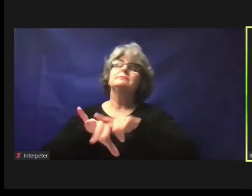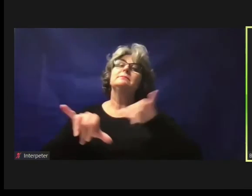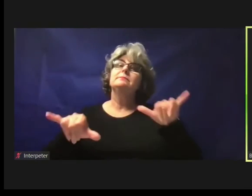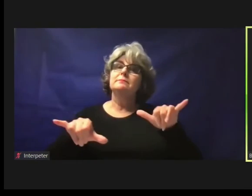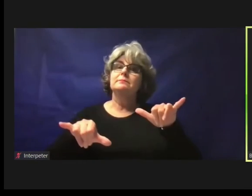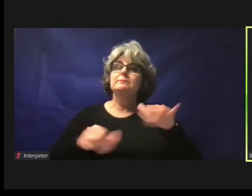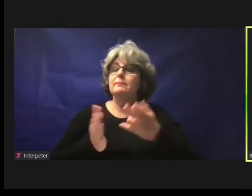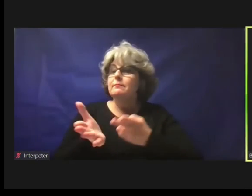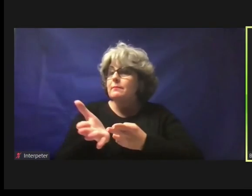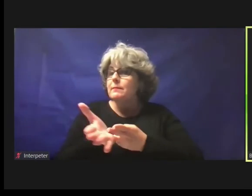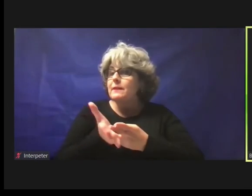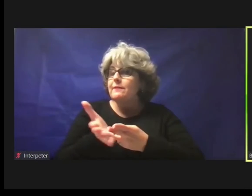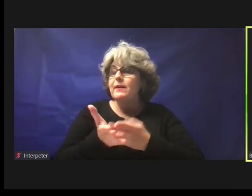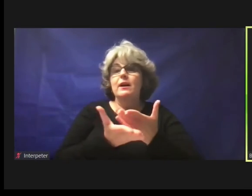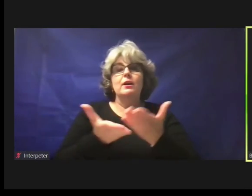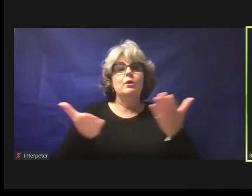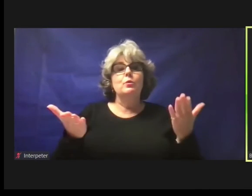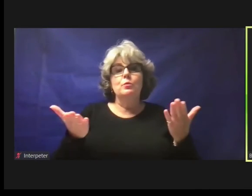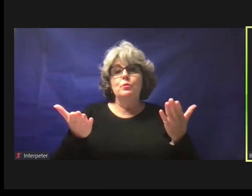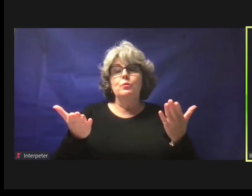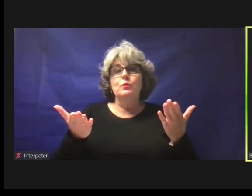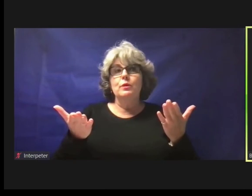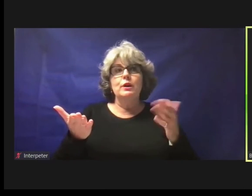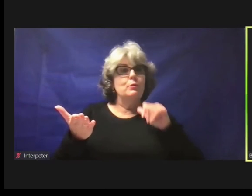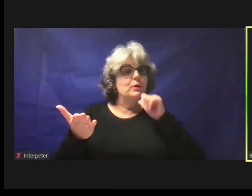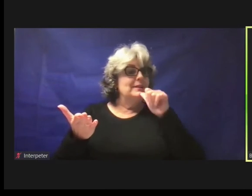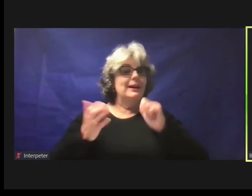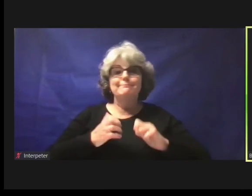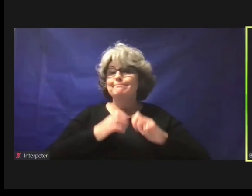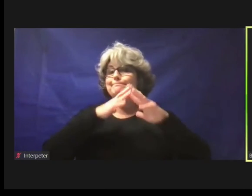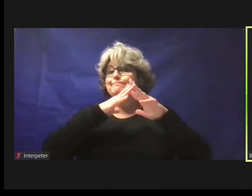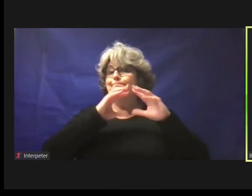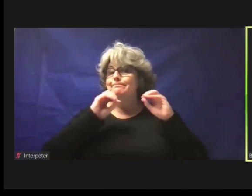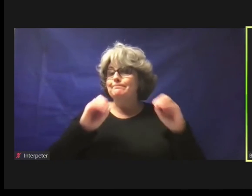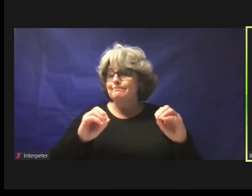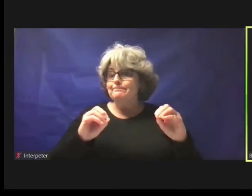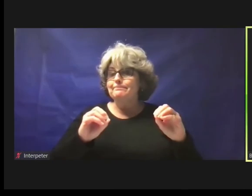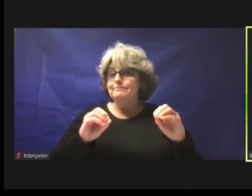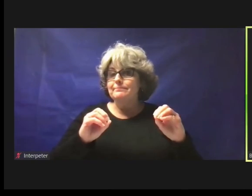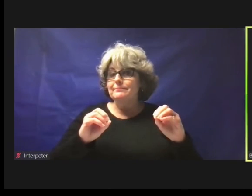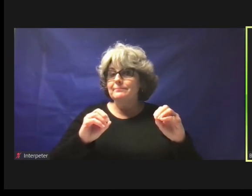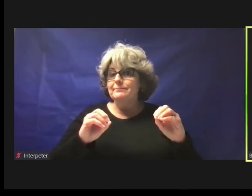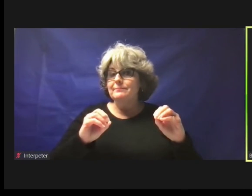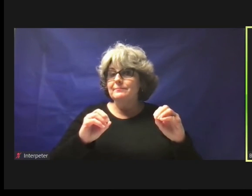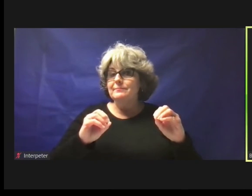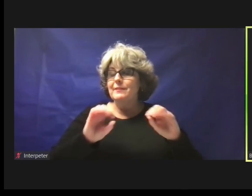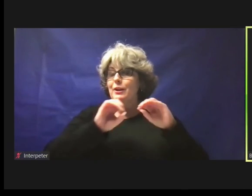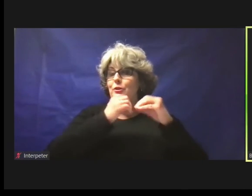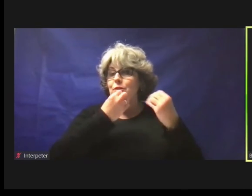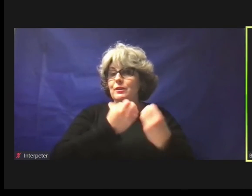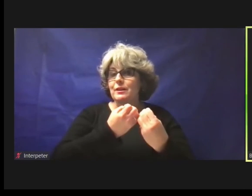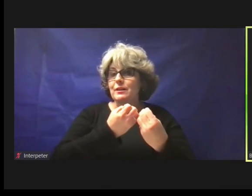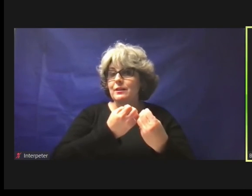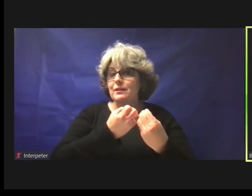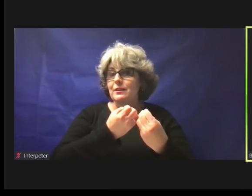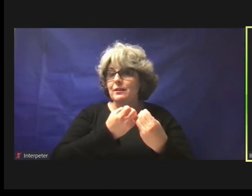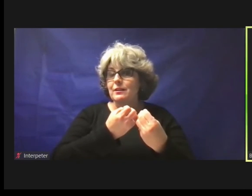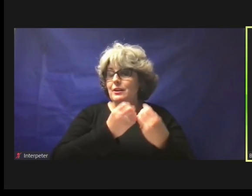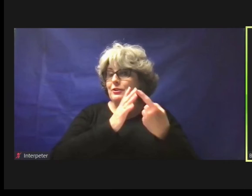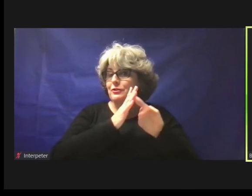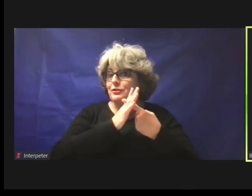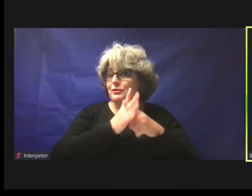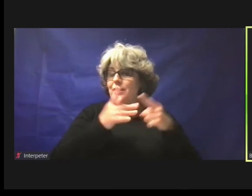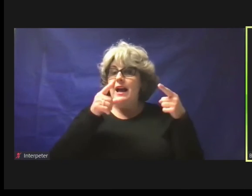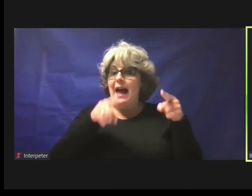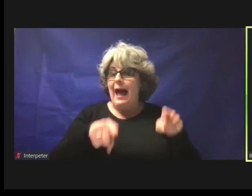of the matter is that we wouldn't even be in existence if it were not for an organization whose initials just turn